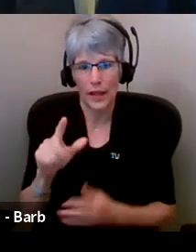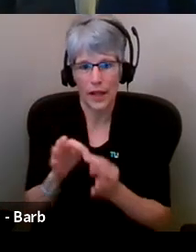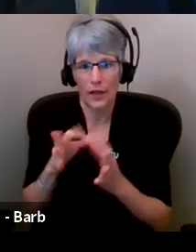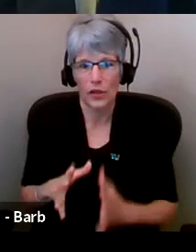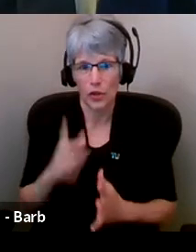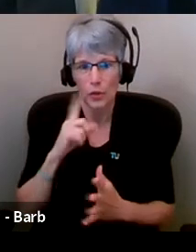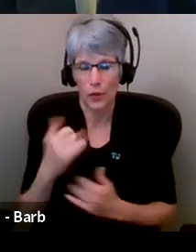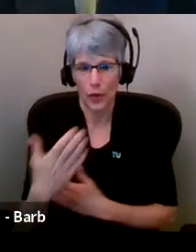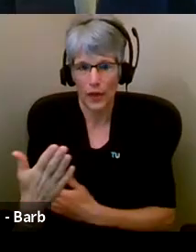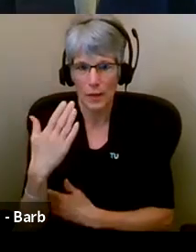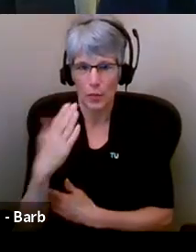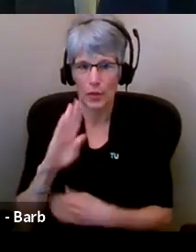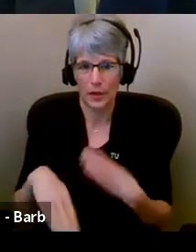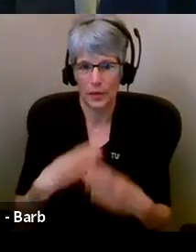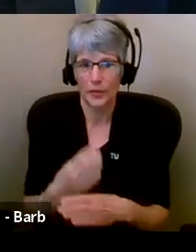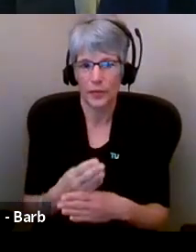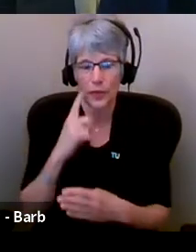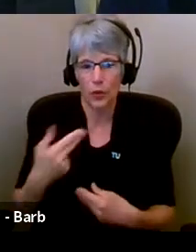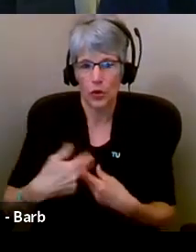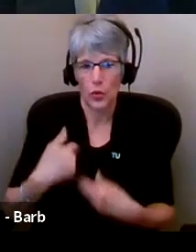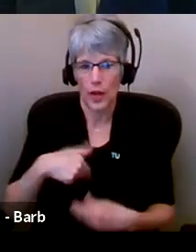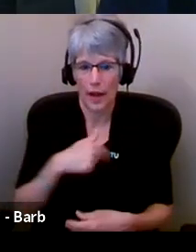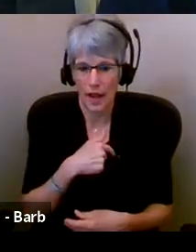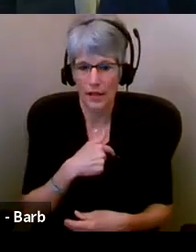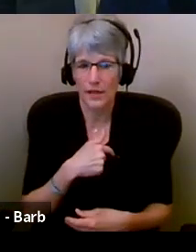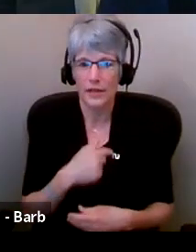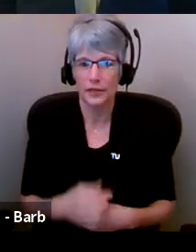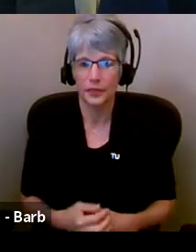interpreter for this morning, Barb Menges, for joining us.